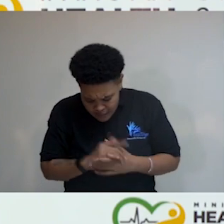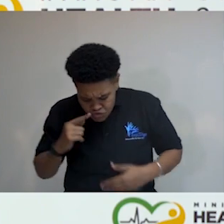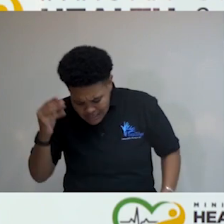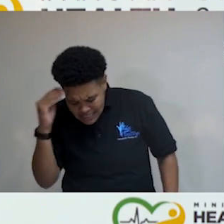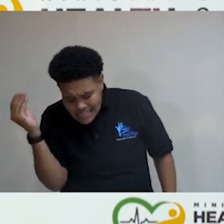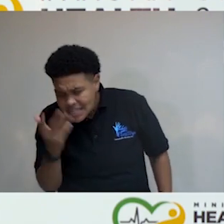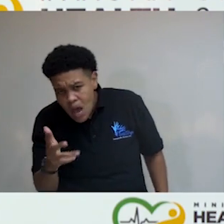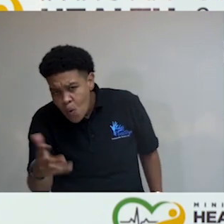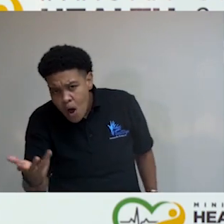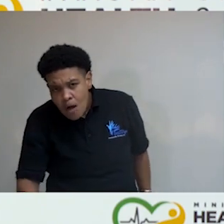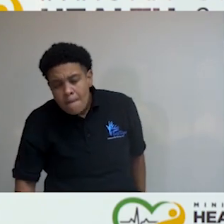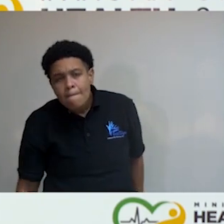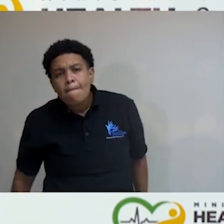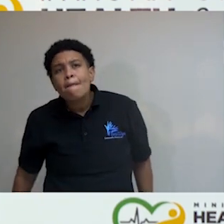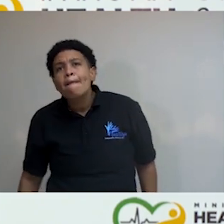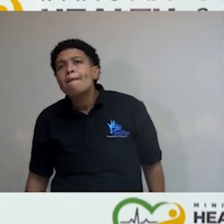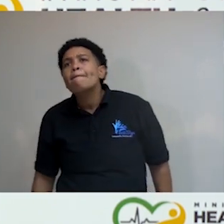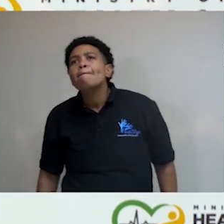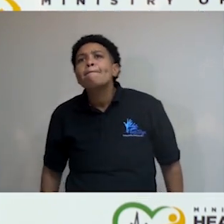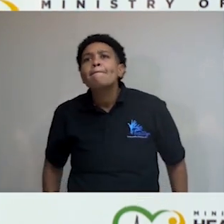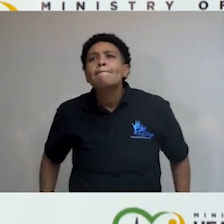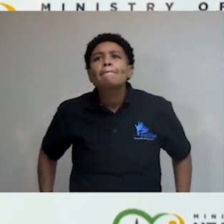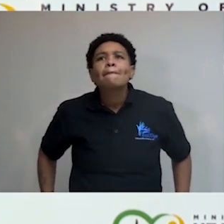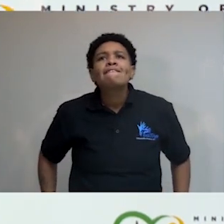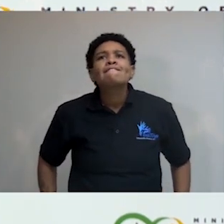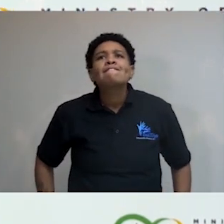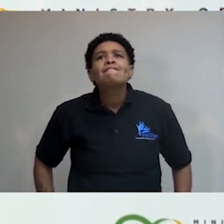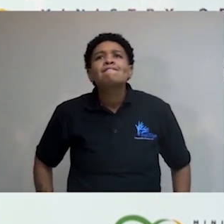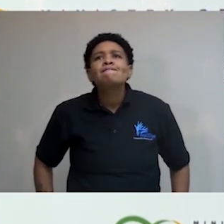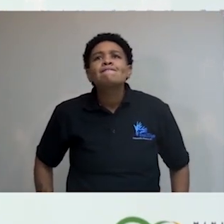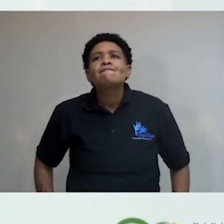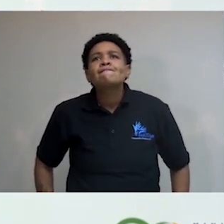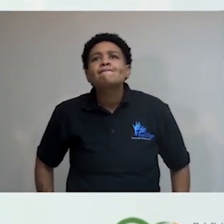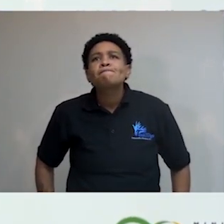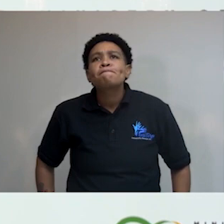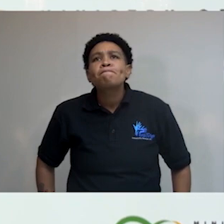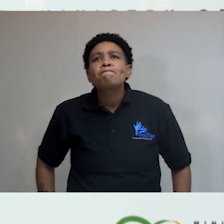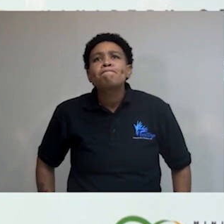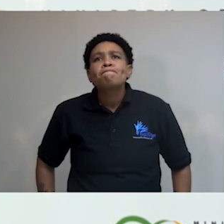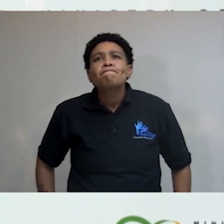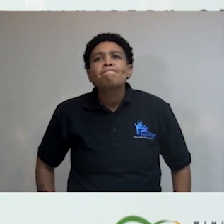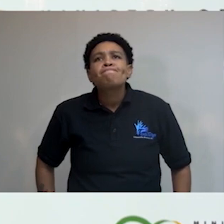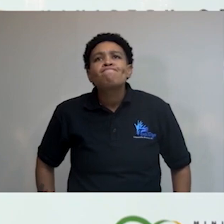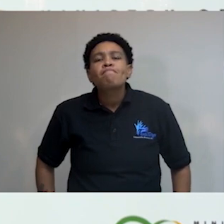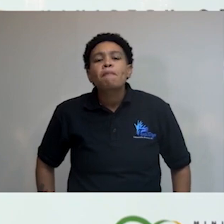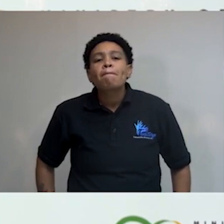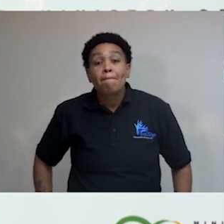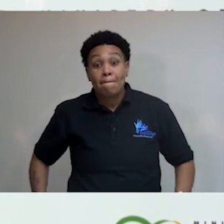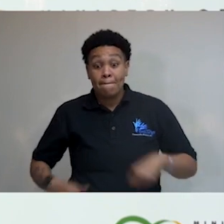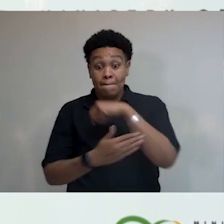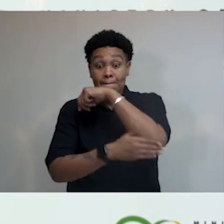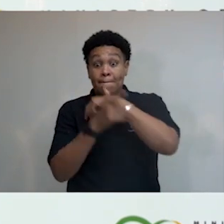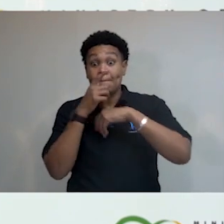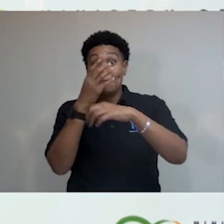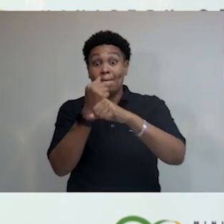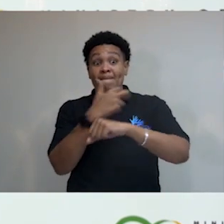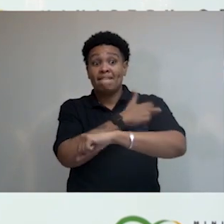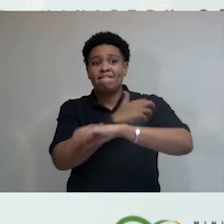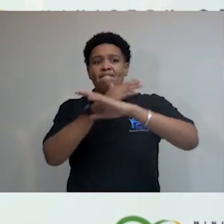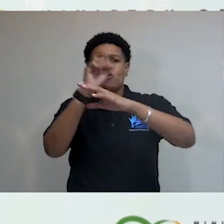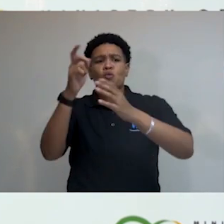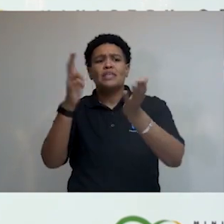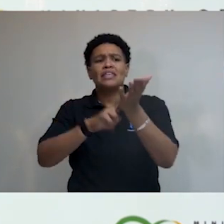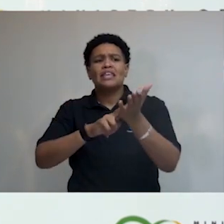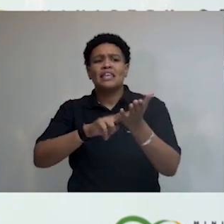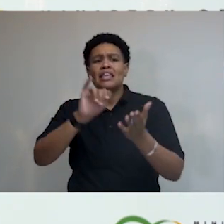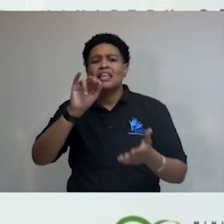said that the countries that are accessing the vaccines should sign an indemnity to essentially